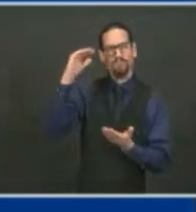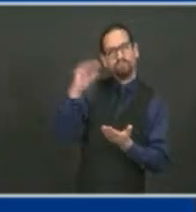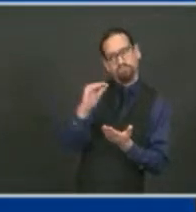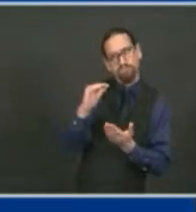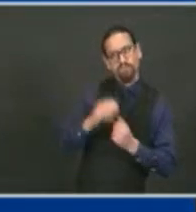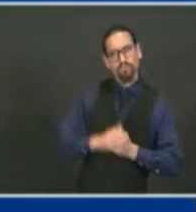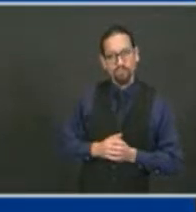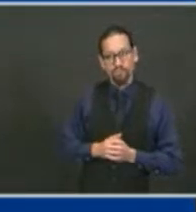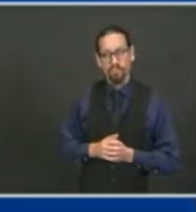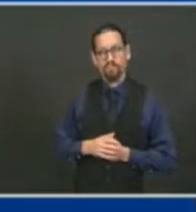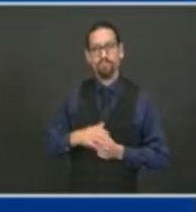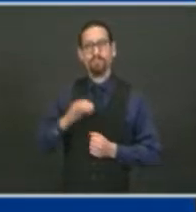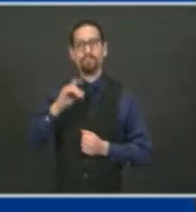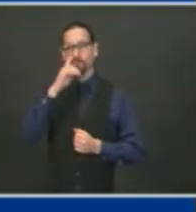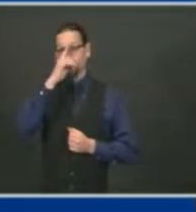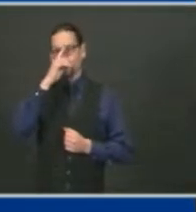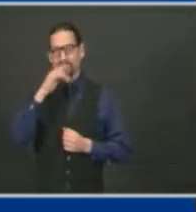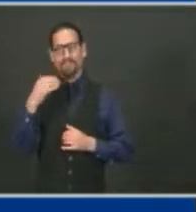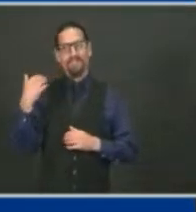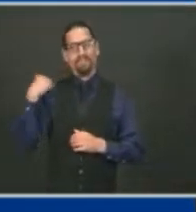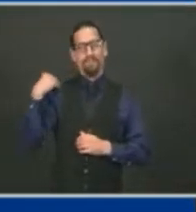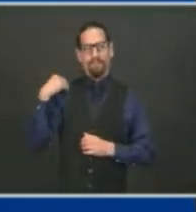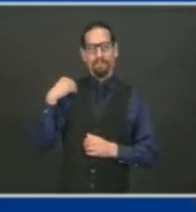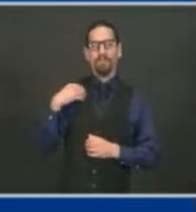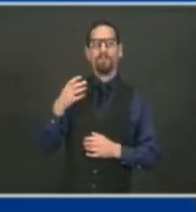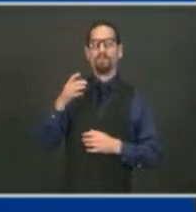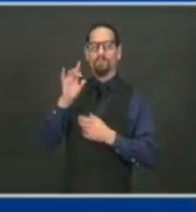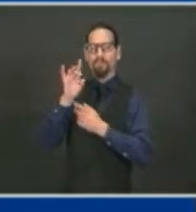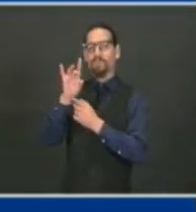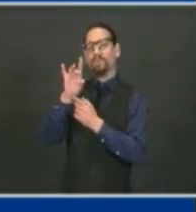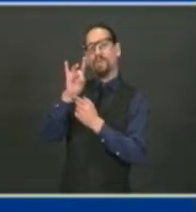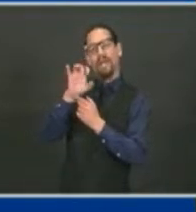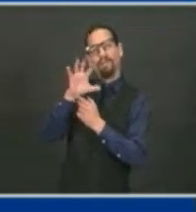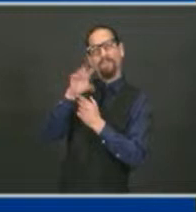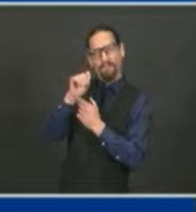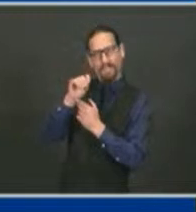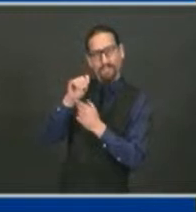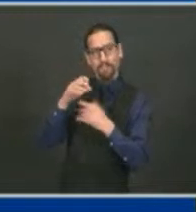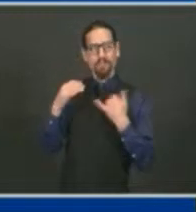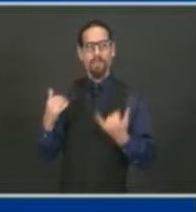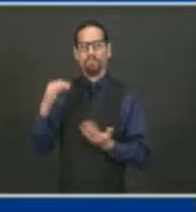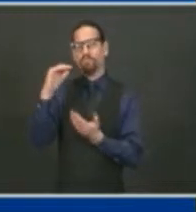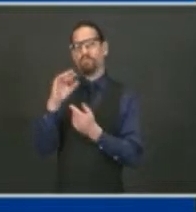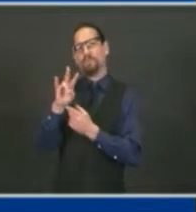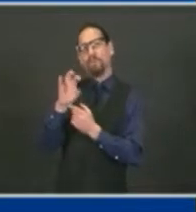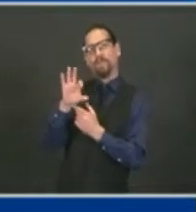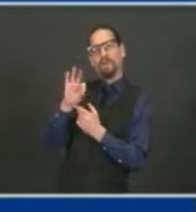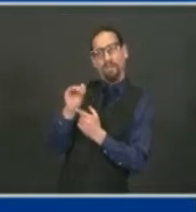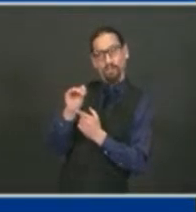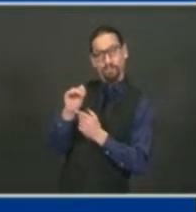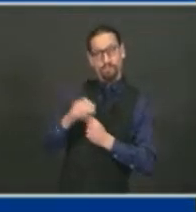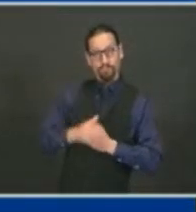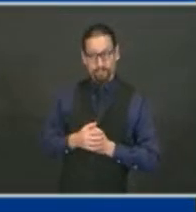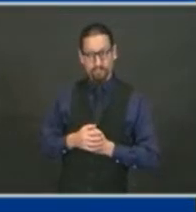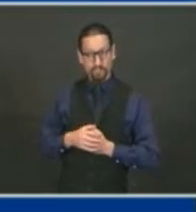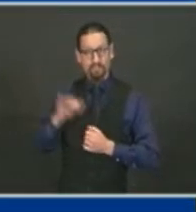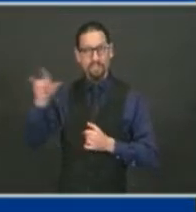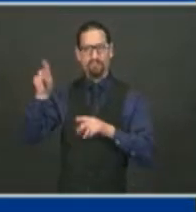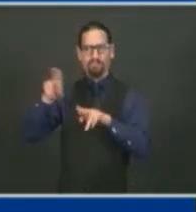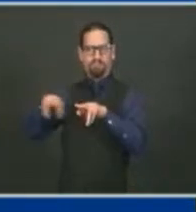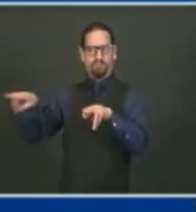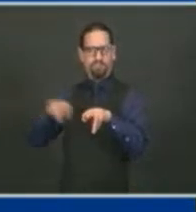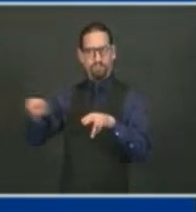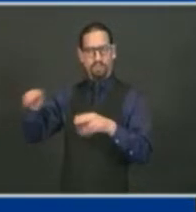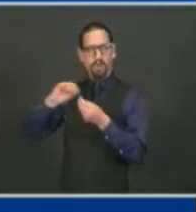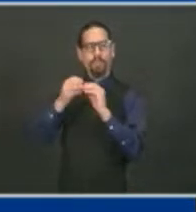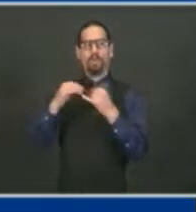850 to 790, and new hospitalizations have essentially leveled off. If you